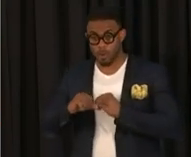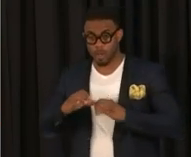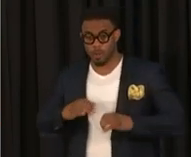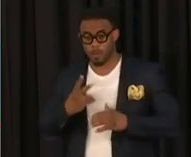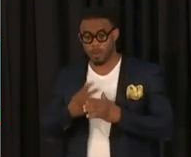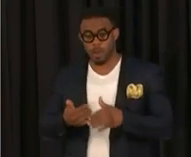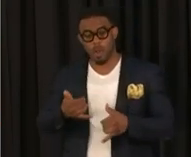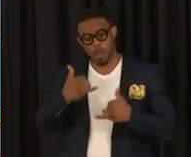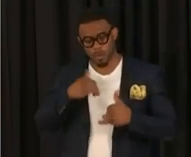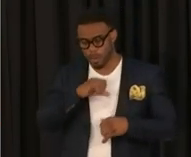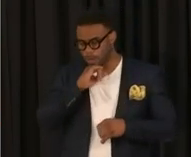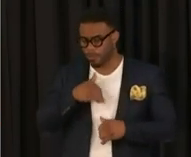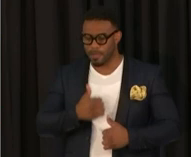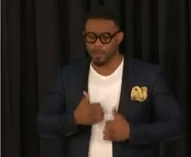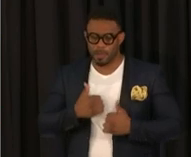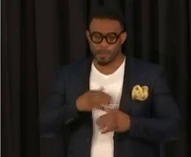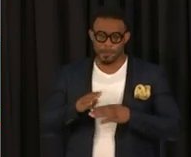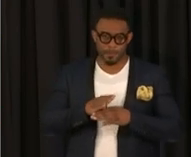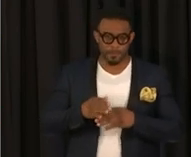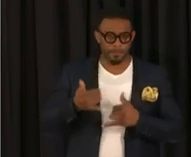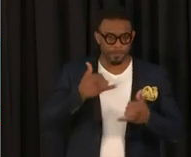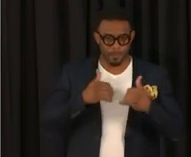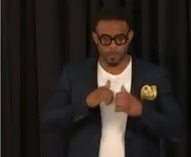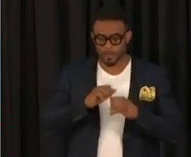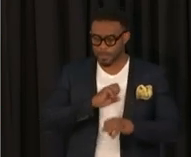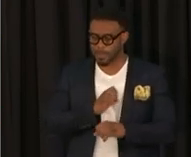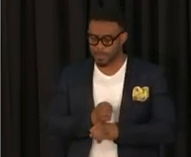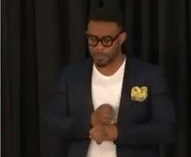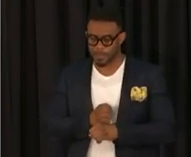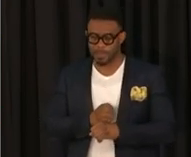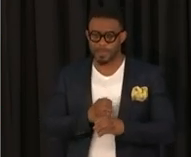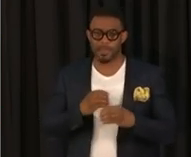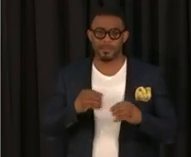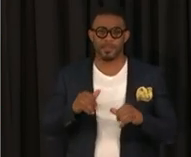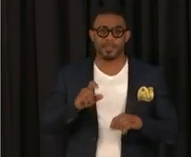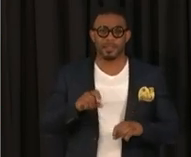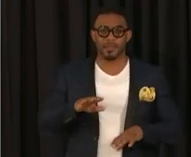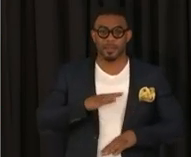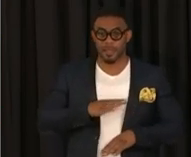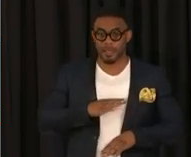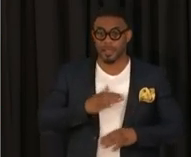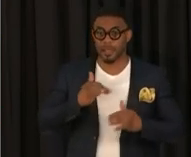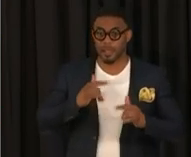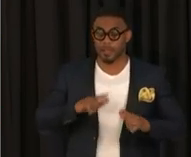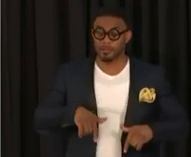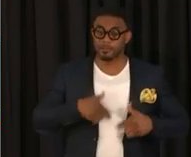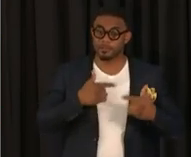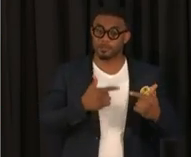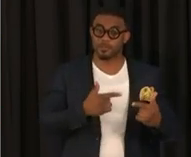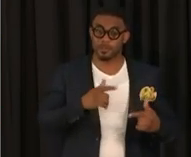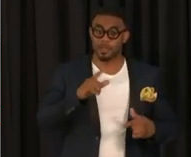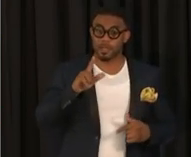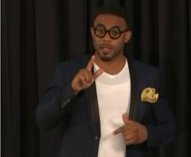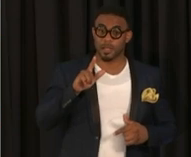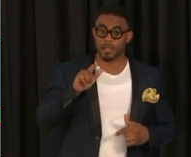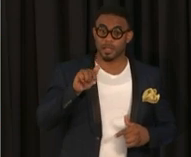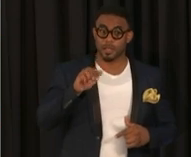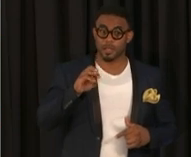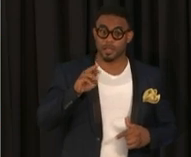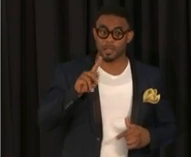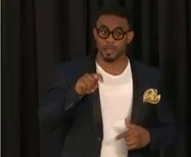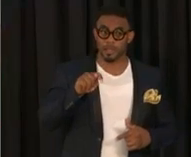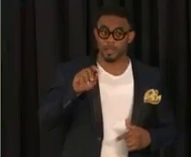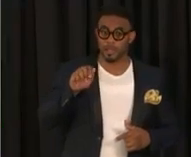both. Please call us up. We'd love to help our residents and businesses with their energy efficiency needs. And with that, I will pass it to Lamont